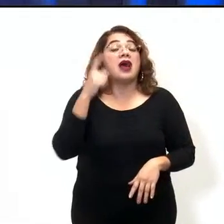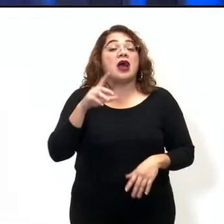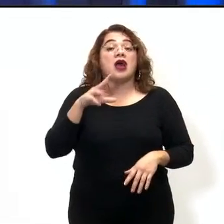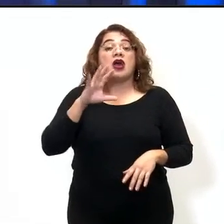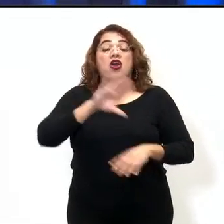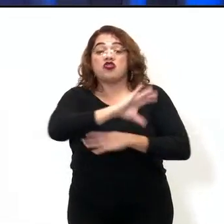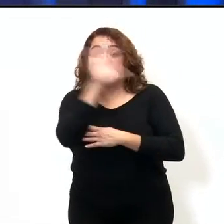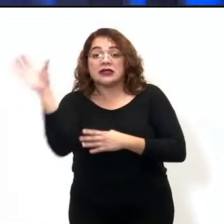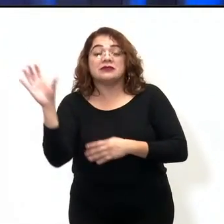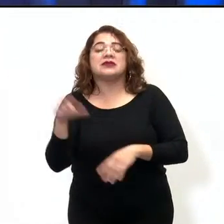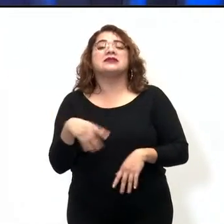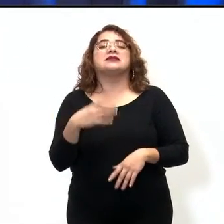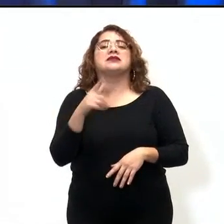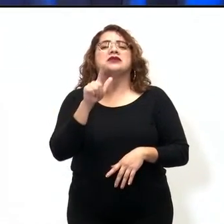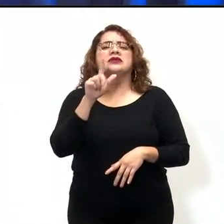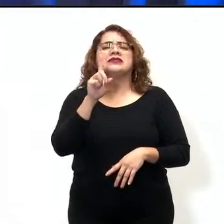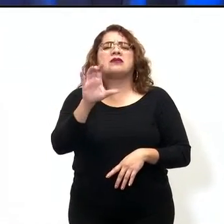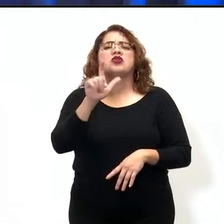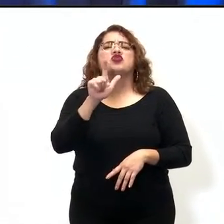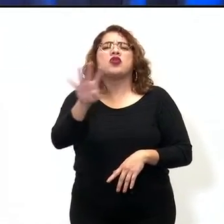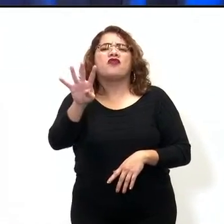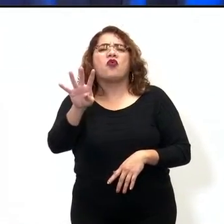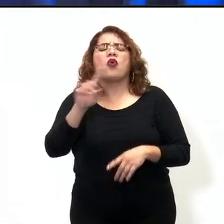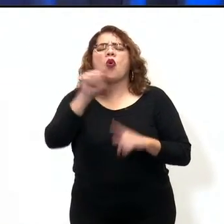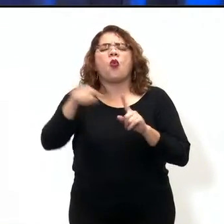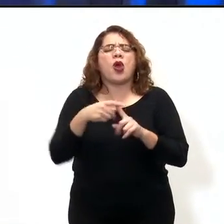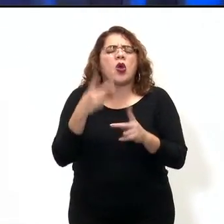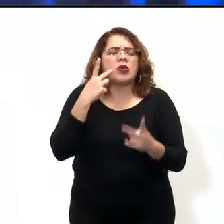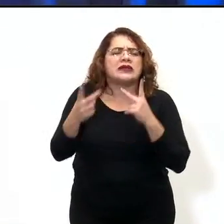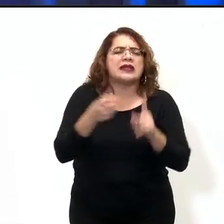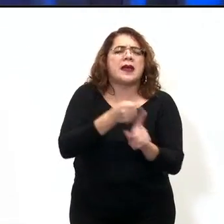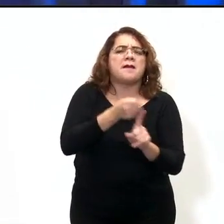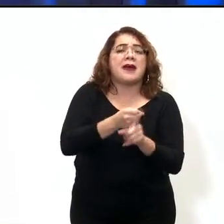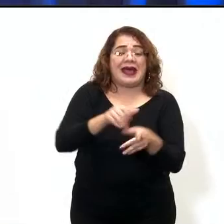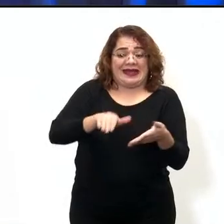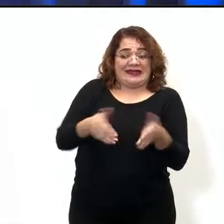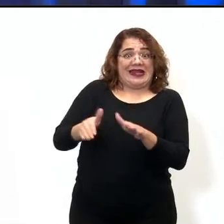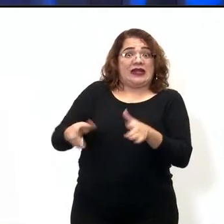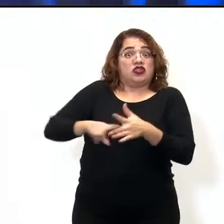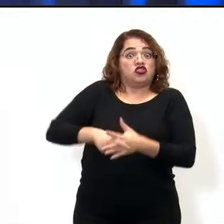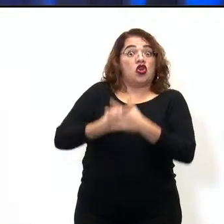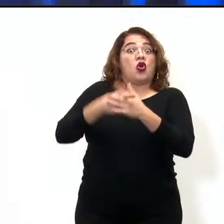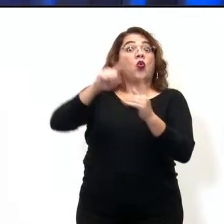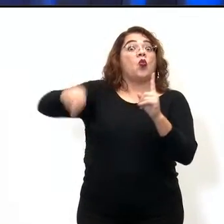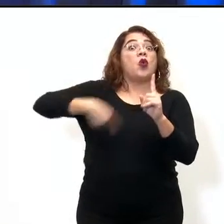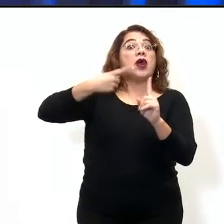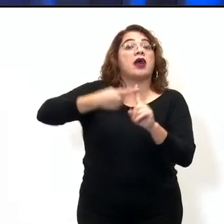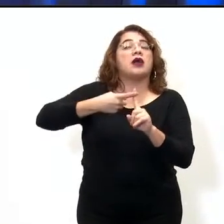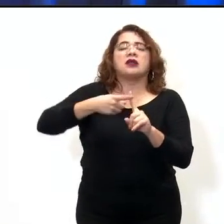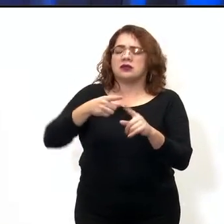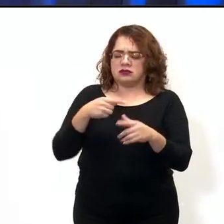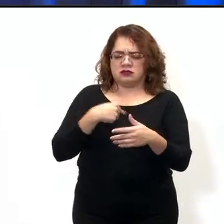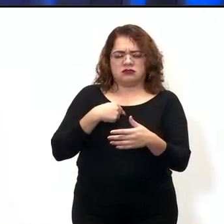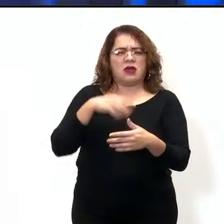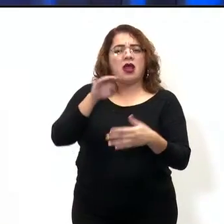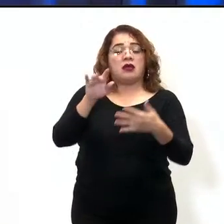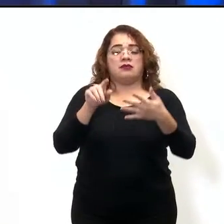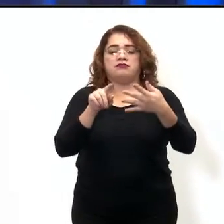week, not the first week of January, but we will see those deaths, and many of those deaths, not